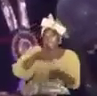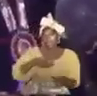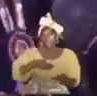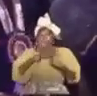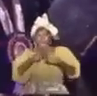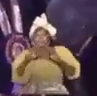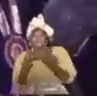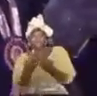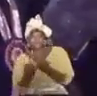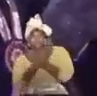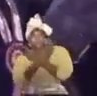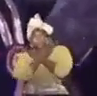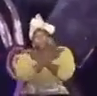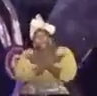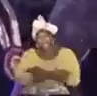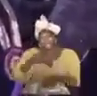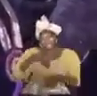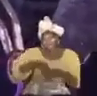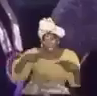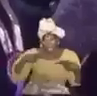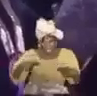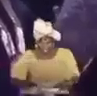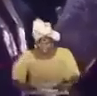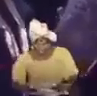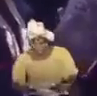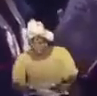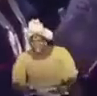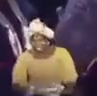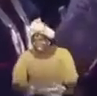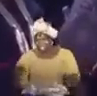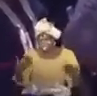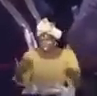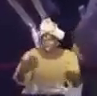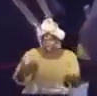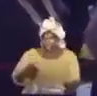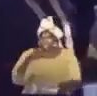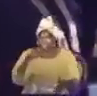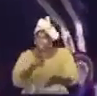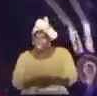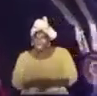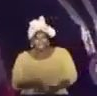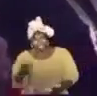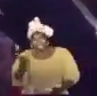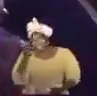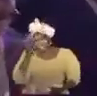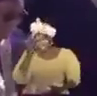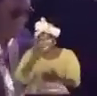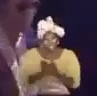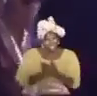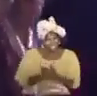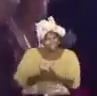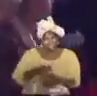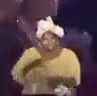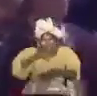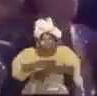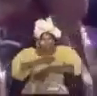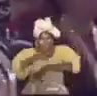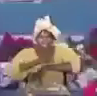family. Rest in my health. This fibroid, this cancer, this prostate